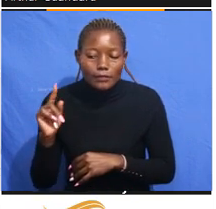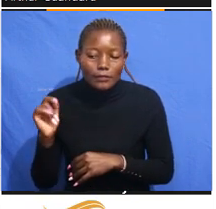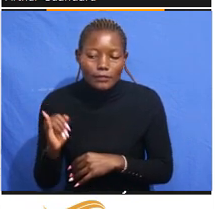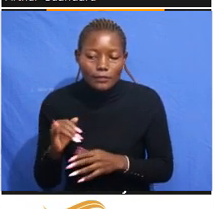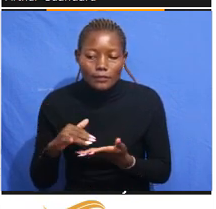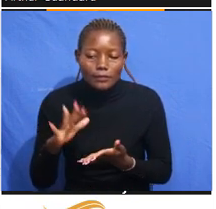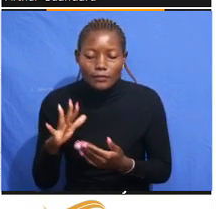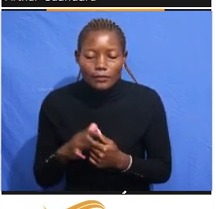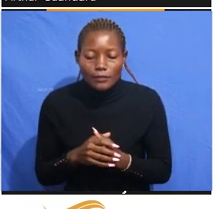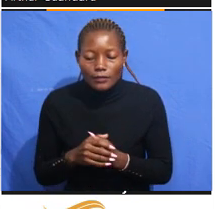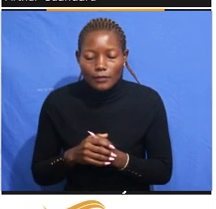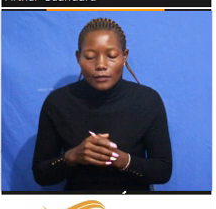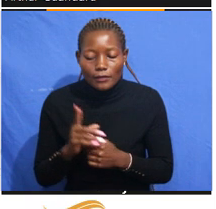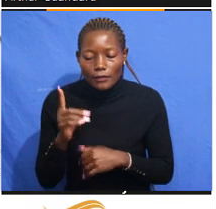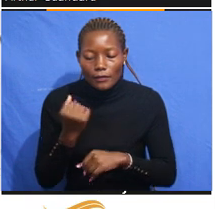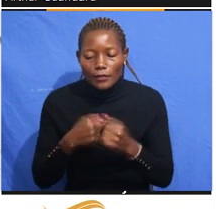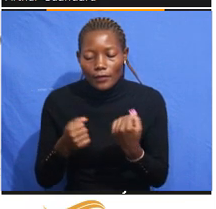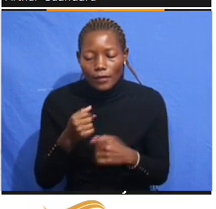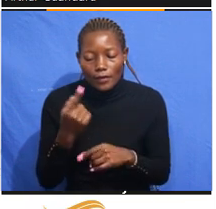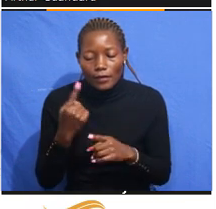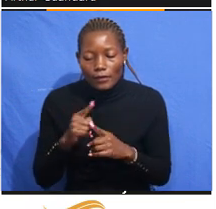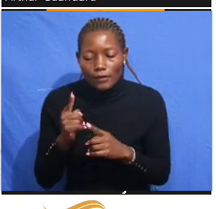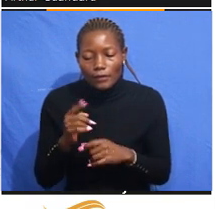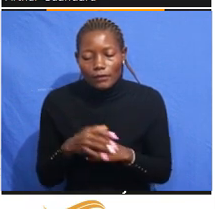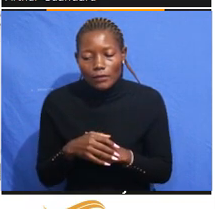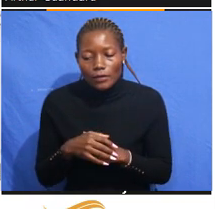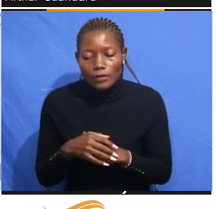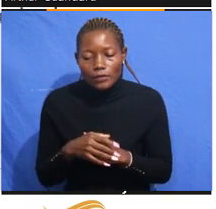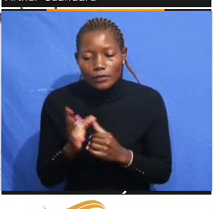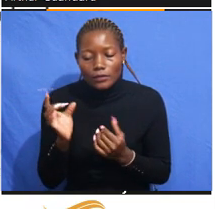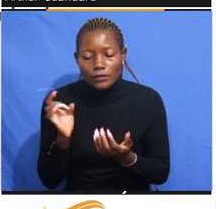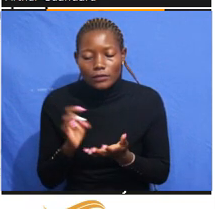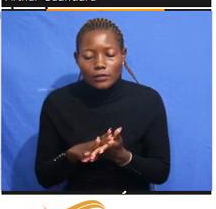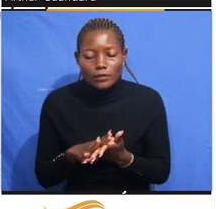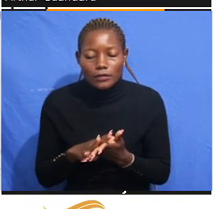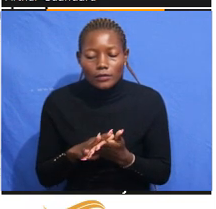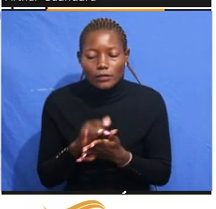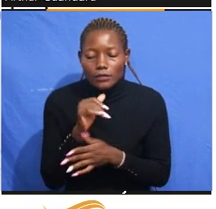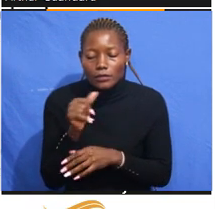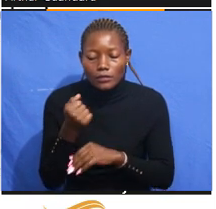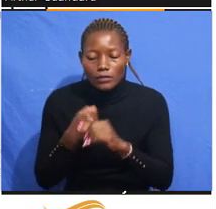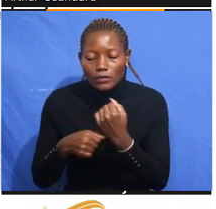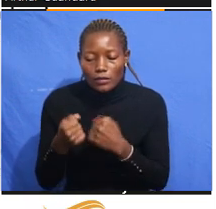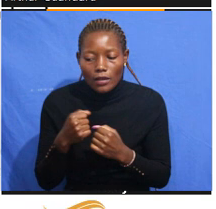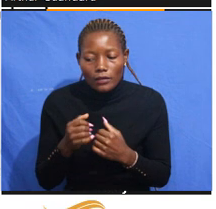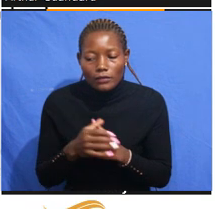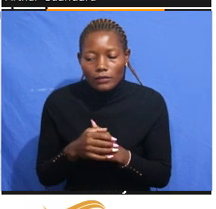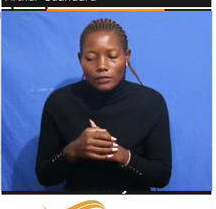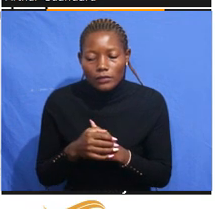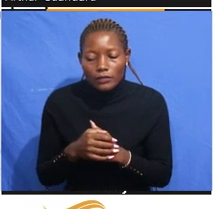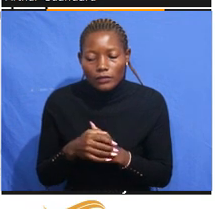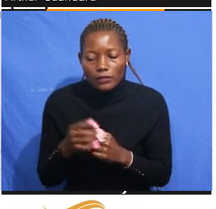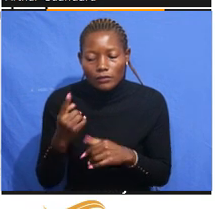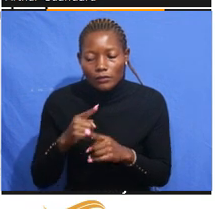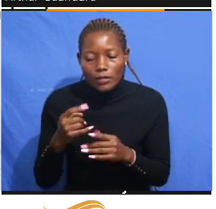active phase. But expiration, expelling the air, is not an active phase. It